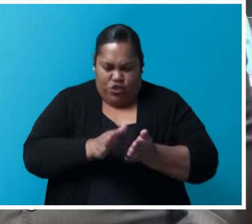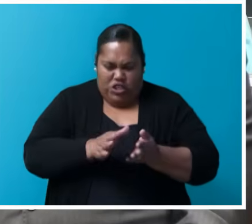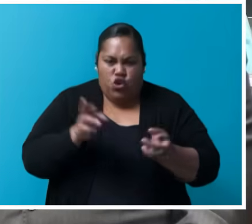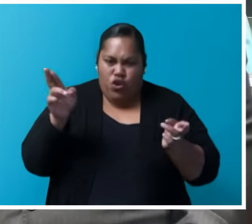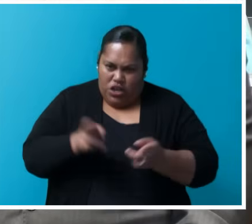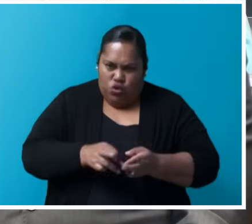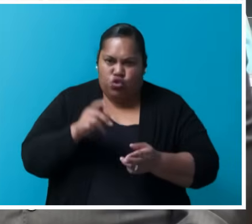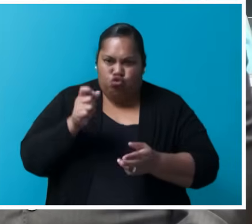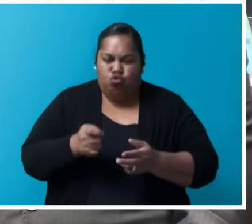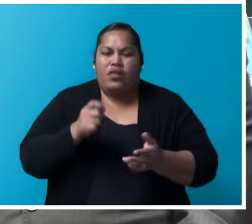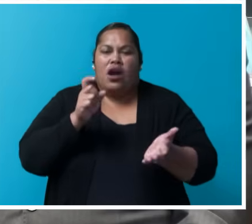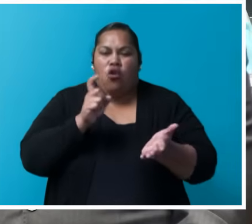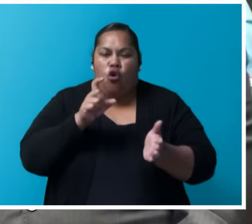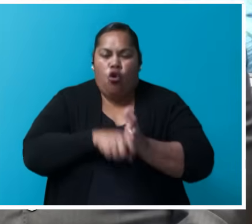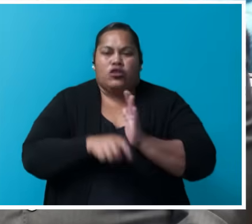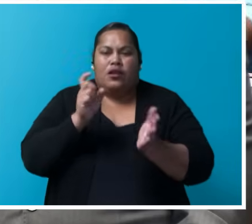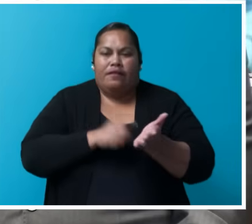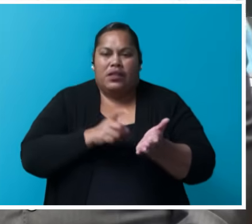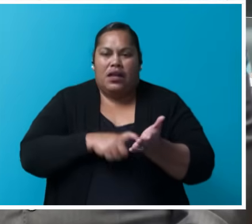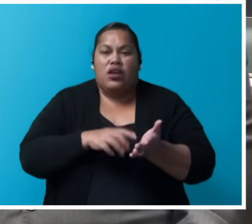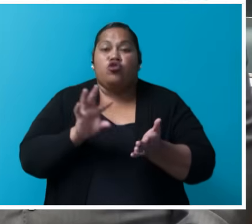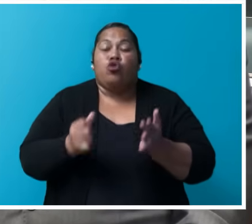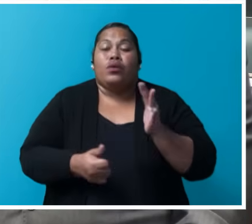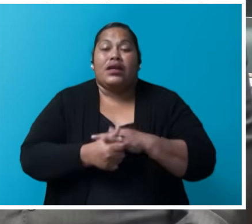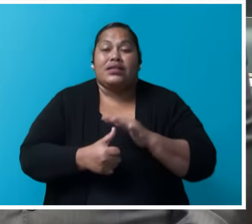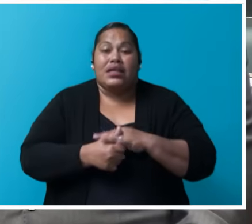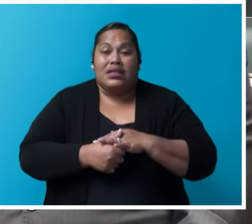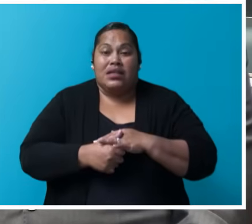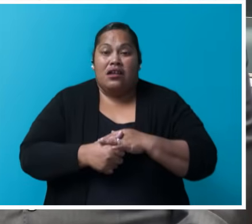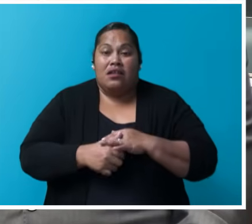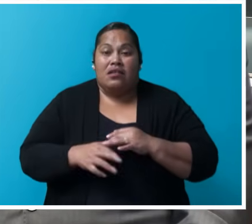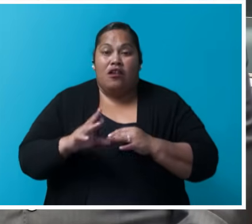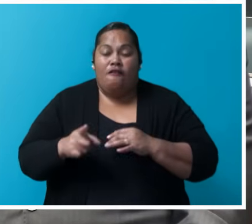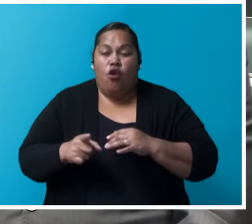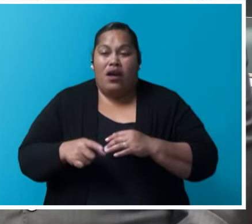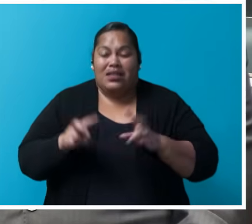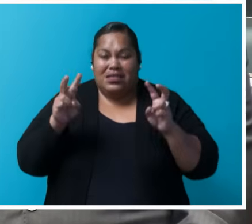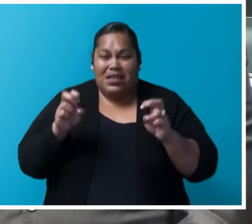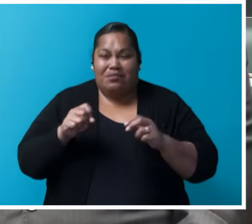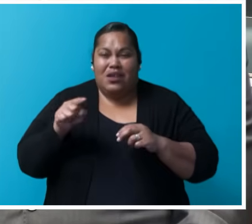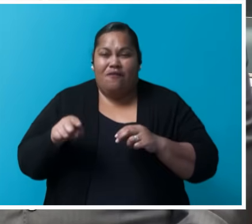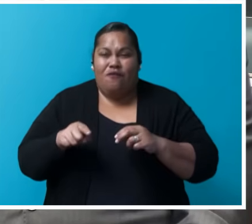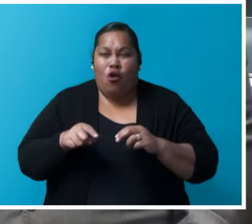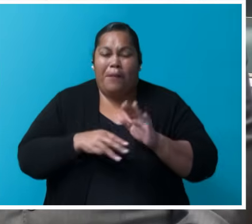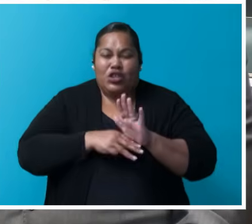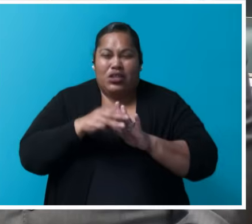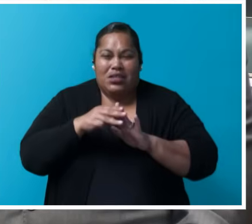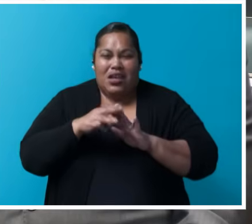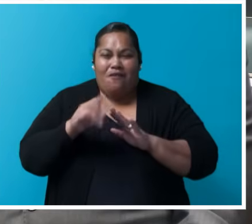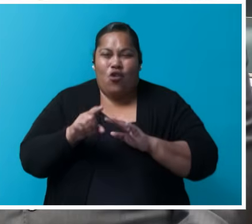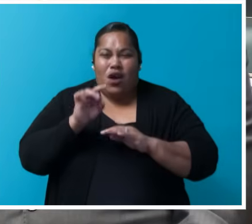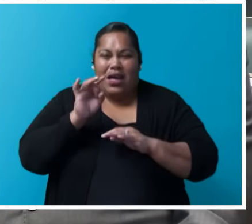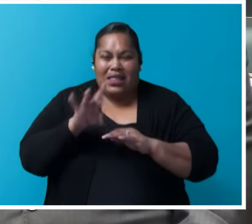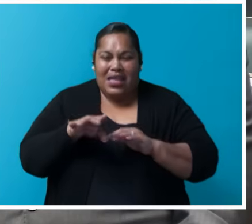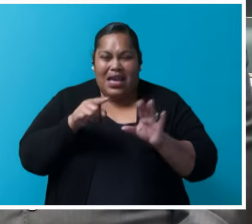So our external debt is being accessed at extremely concessional terms like 40-year maturity, including 10-year grace